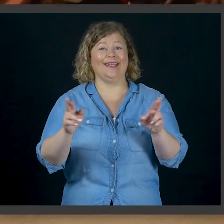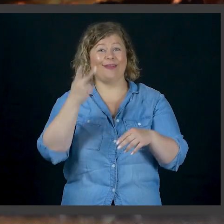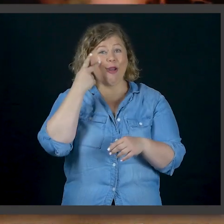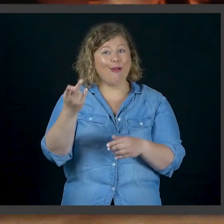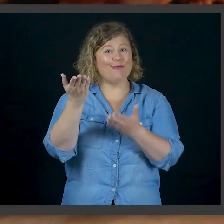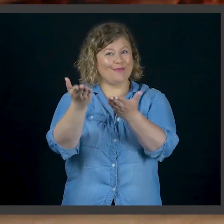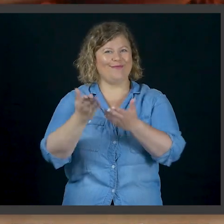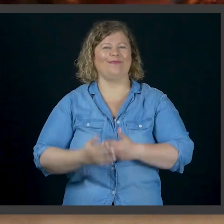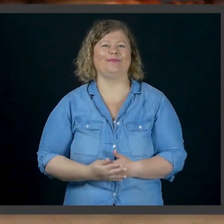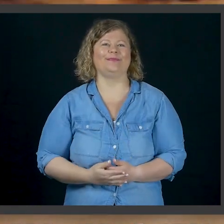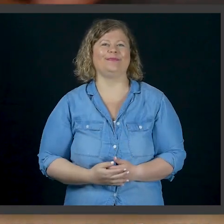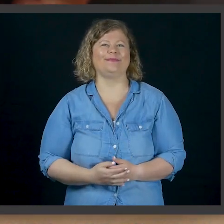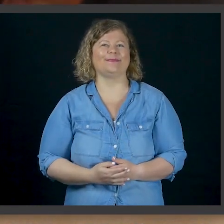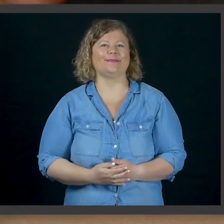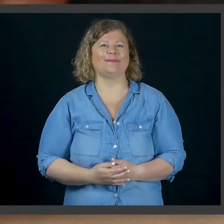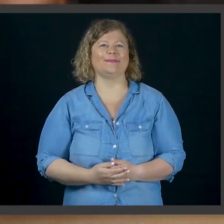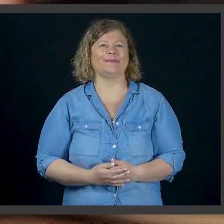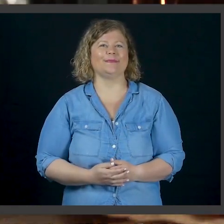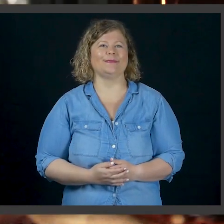is ready. Look at that.